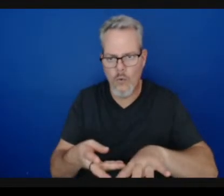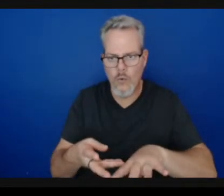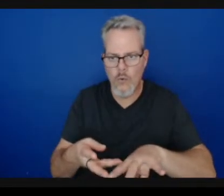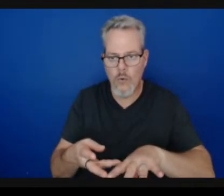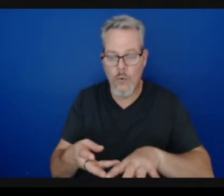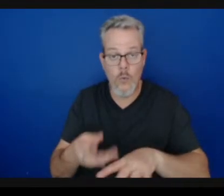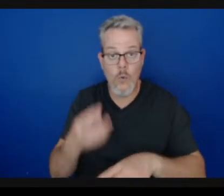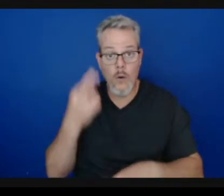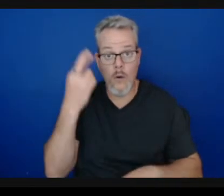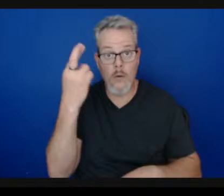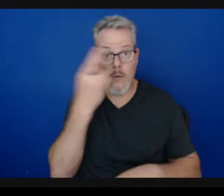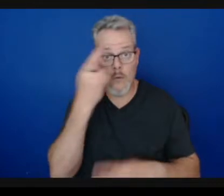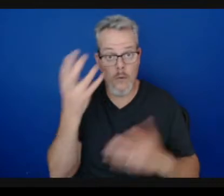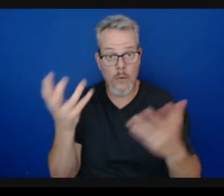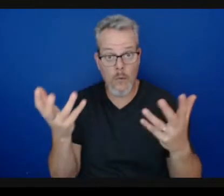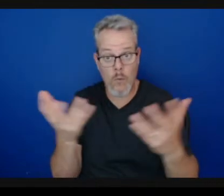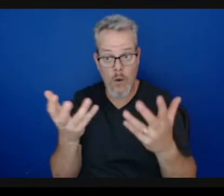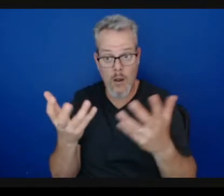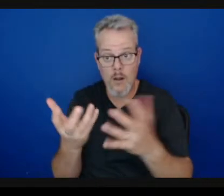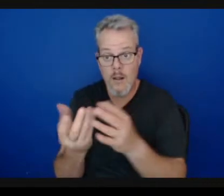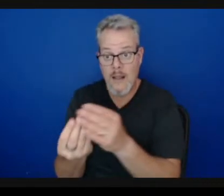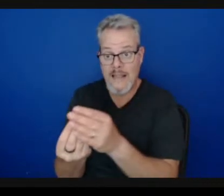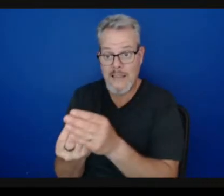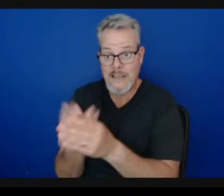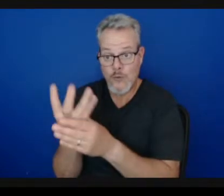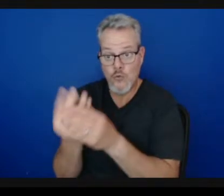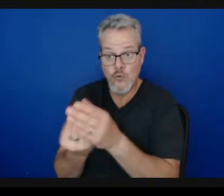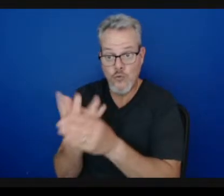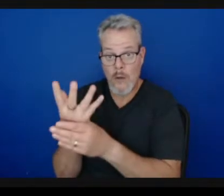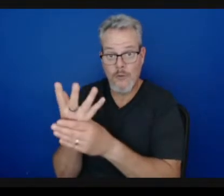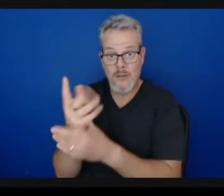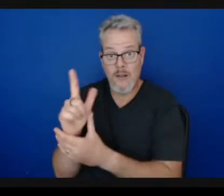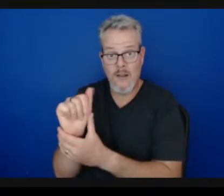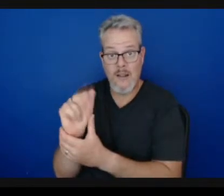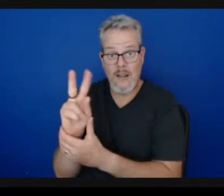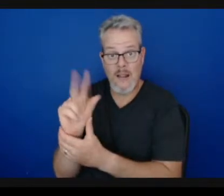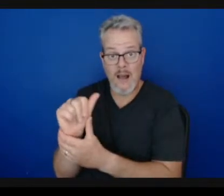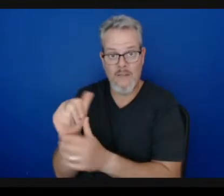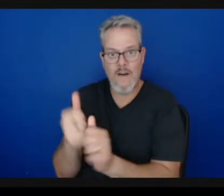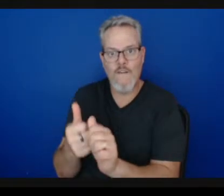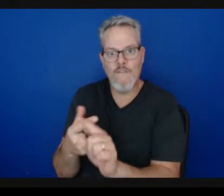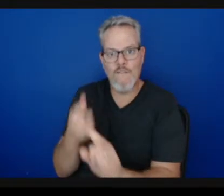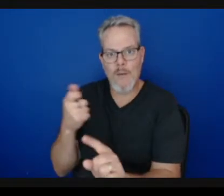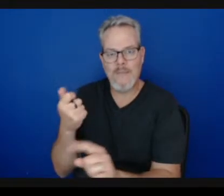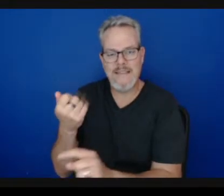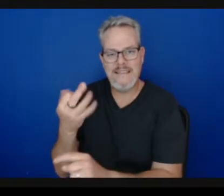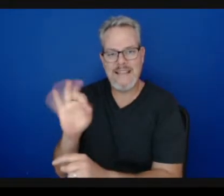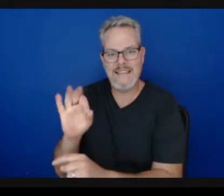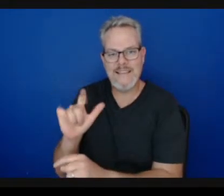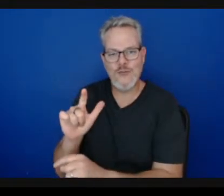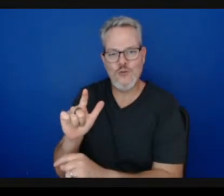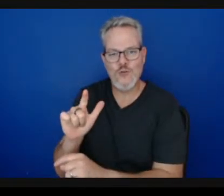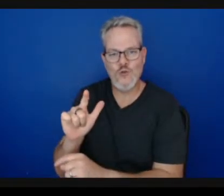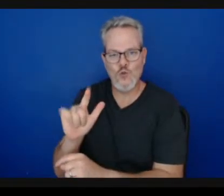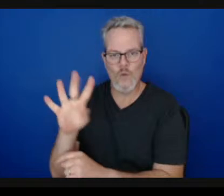was the lava erupted was mostly from 1924, cold, sticky, viscous lava,